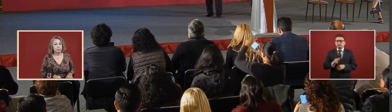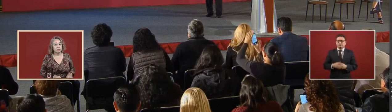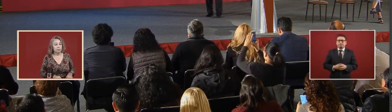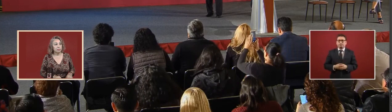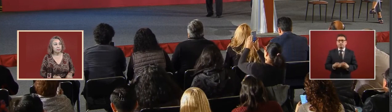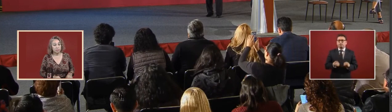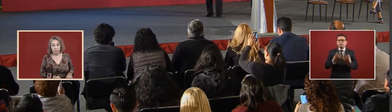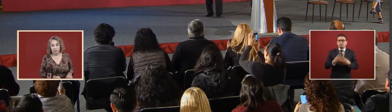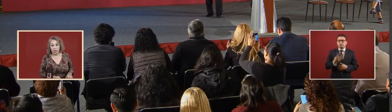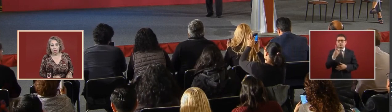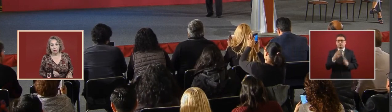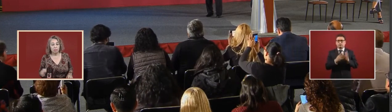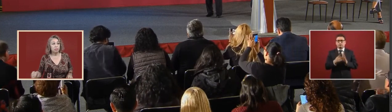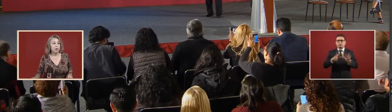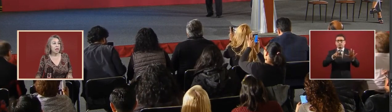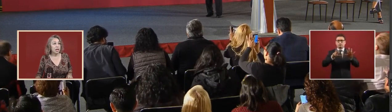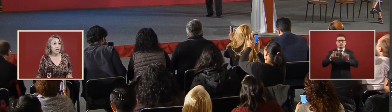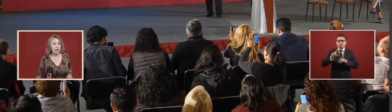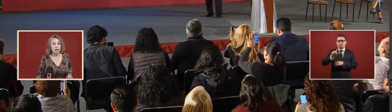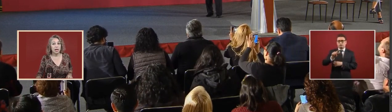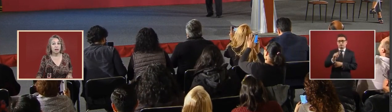de